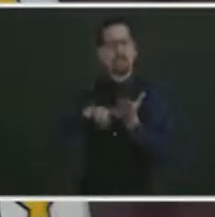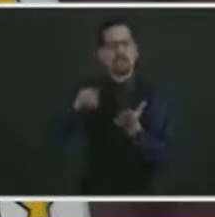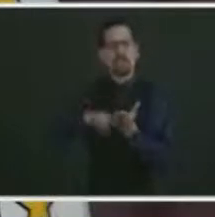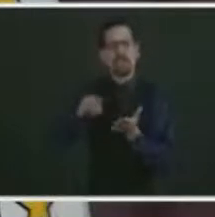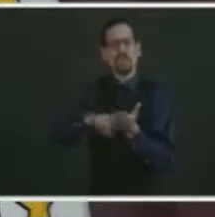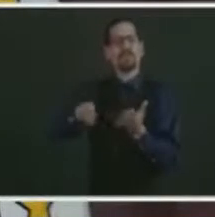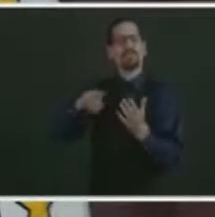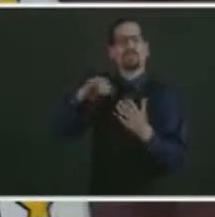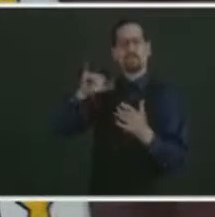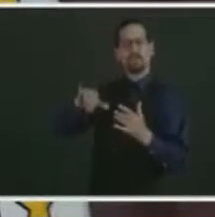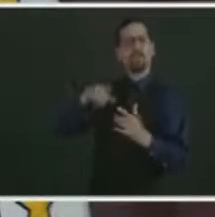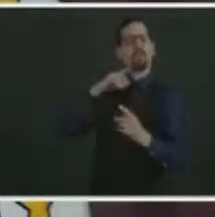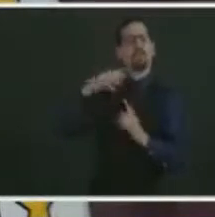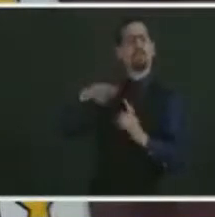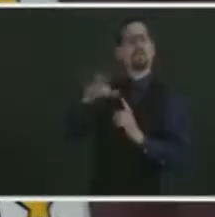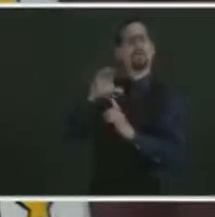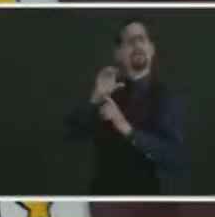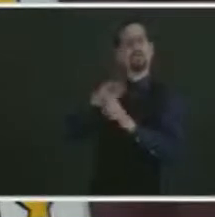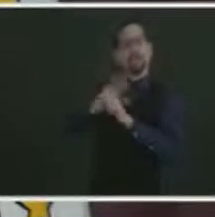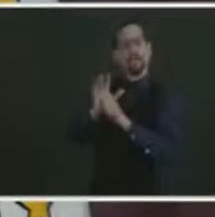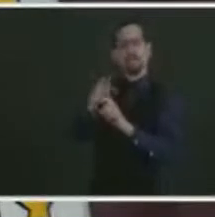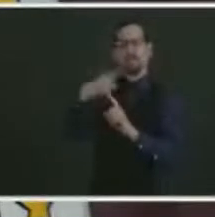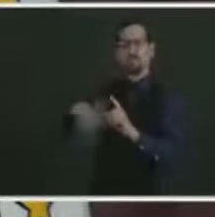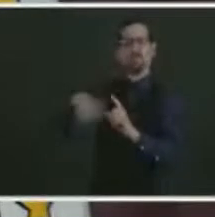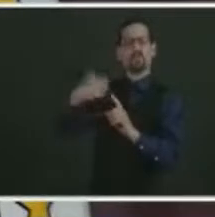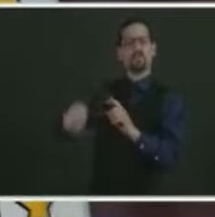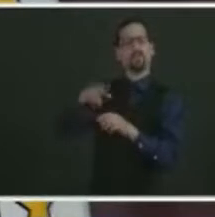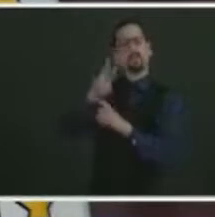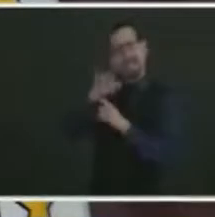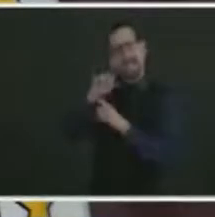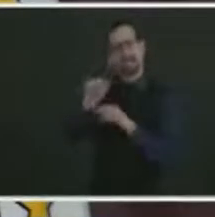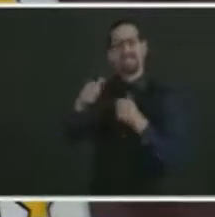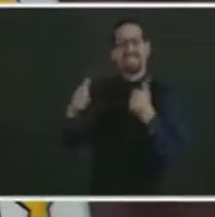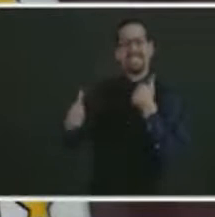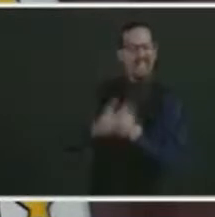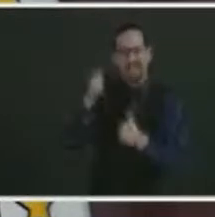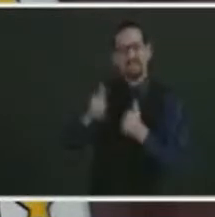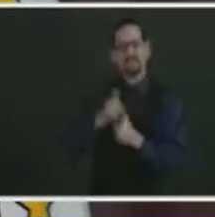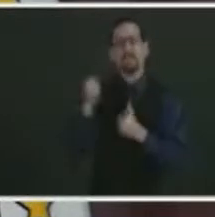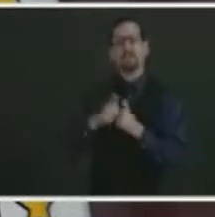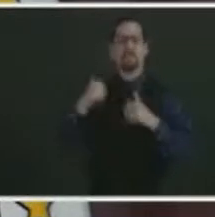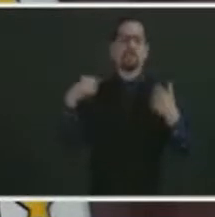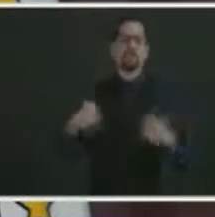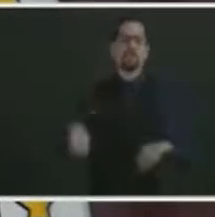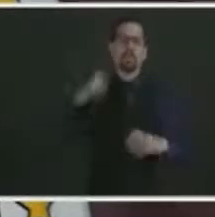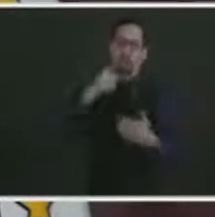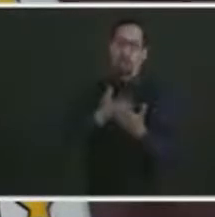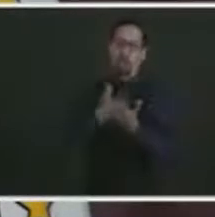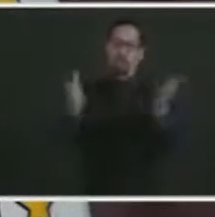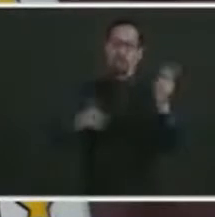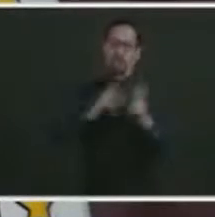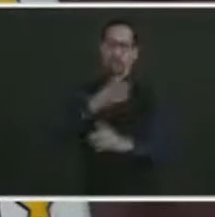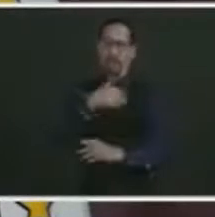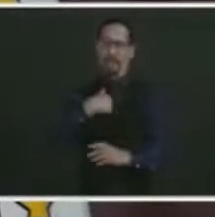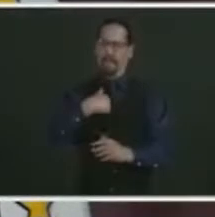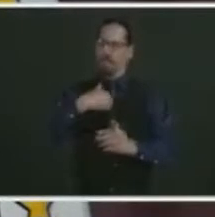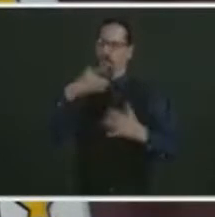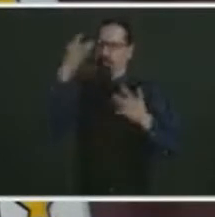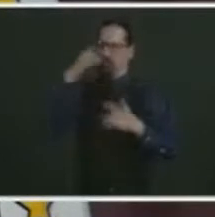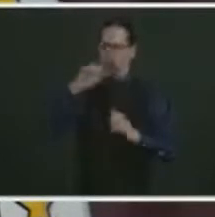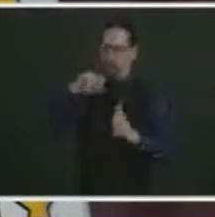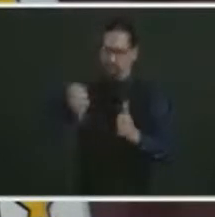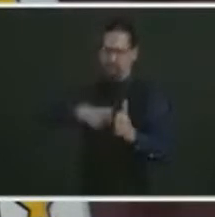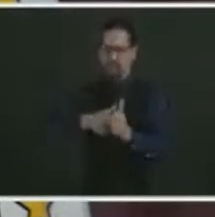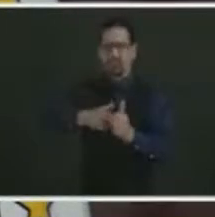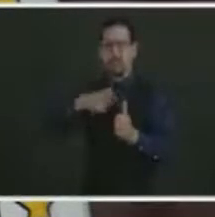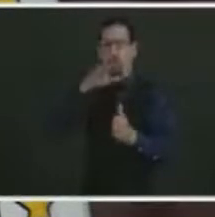the virus is very dangerous for people who have an underlying health condition and who are older and who are